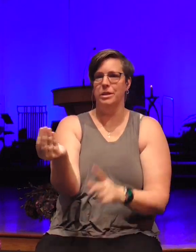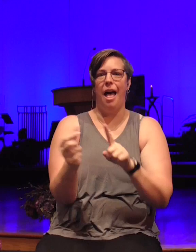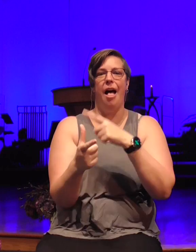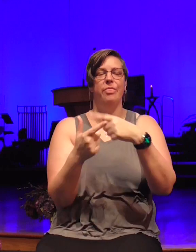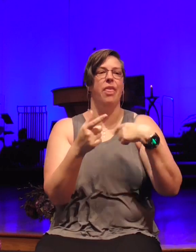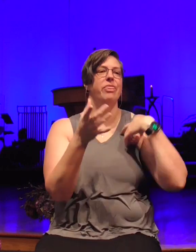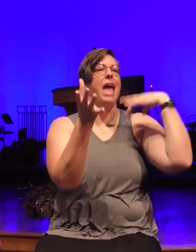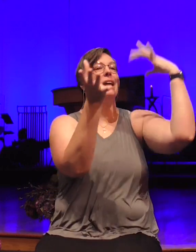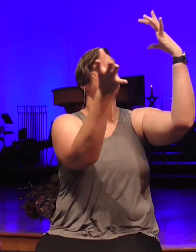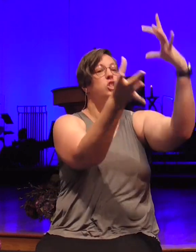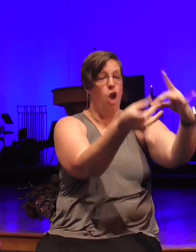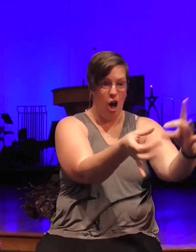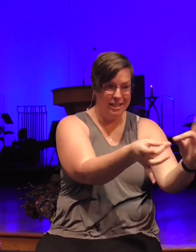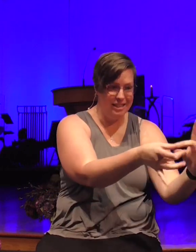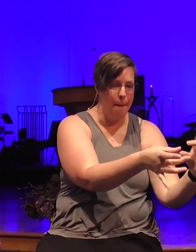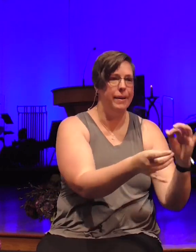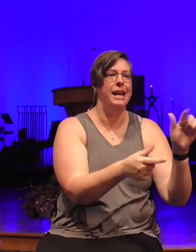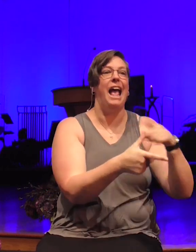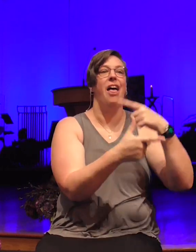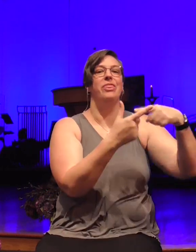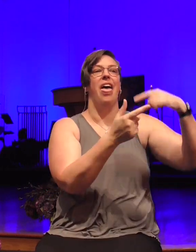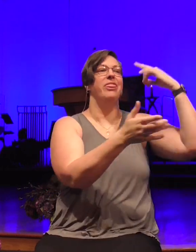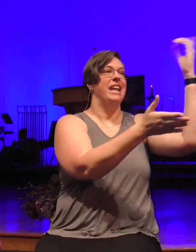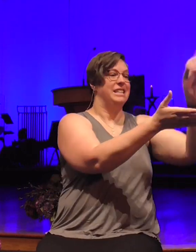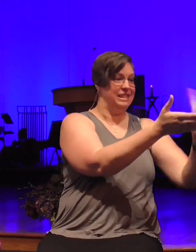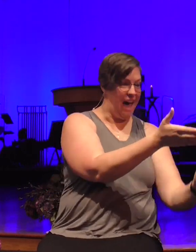to somebody about it and they drew it up and then they